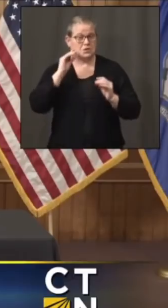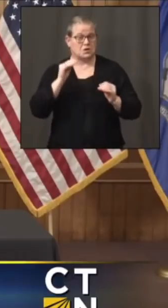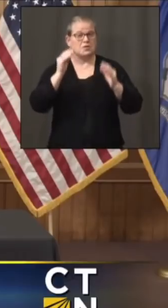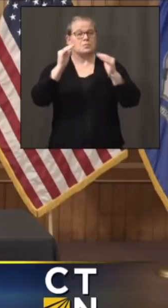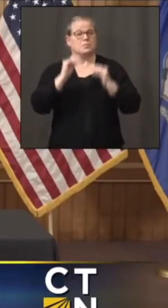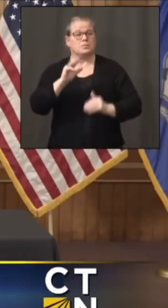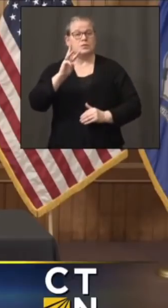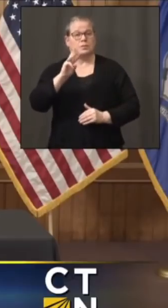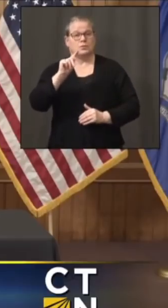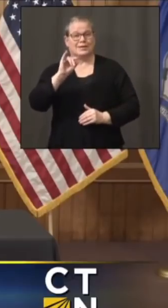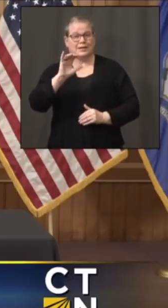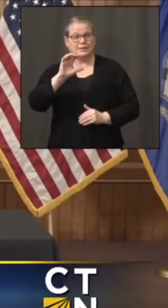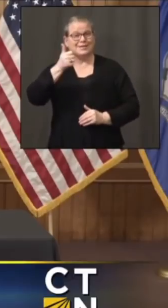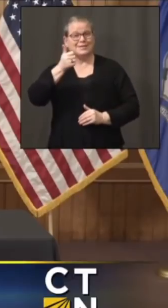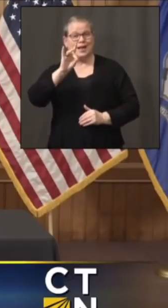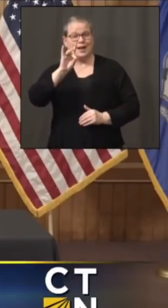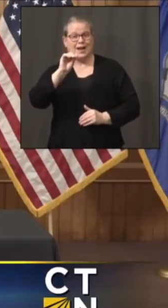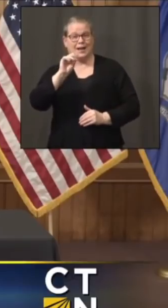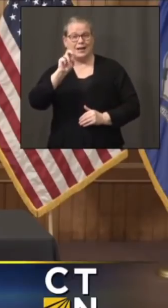WTIC 1080 News.